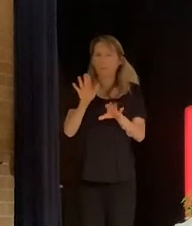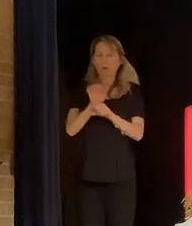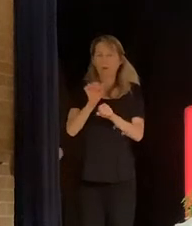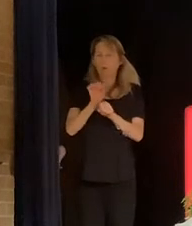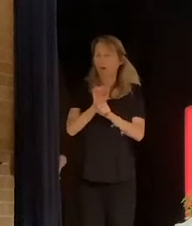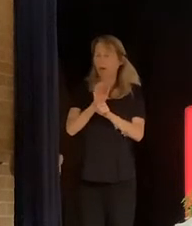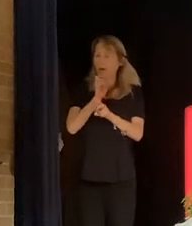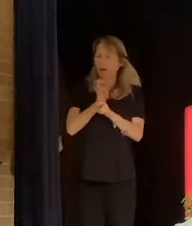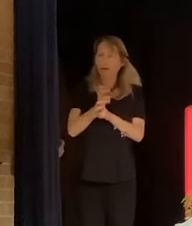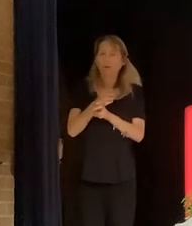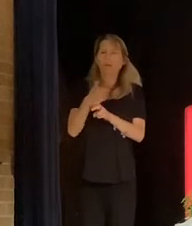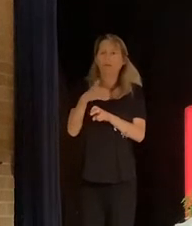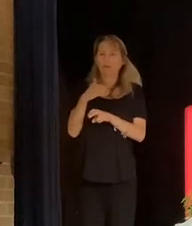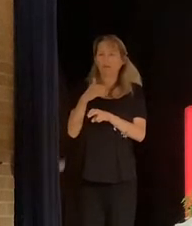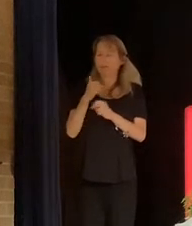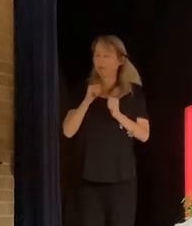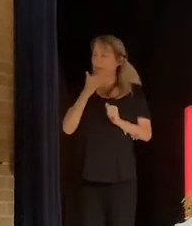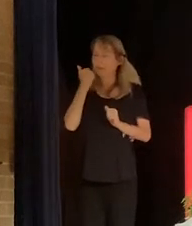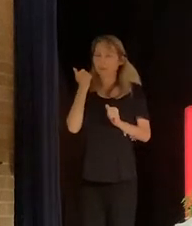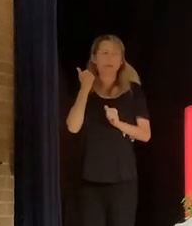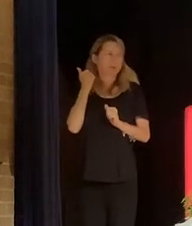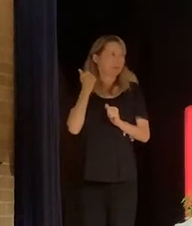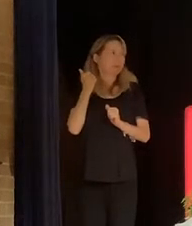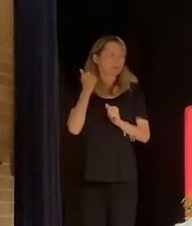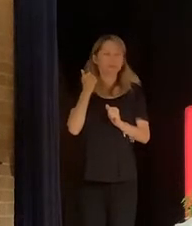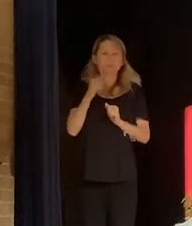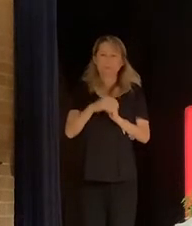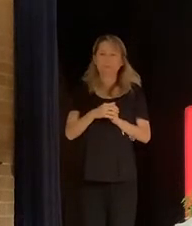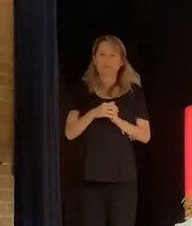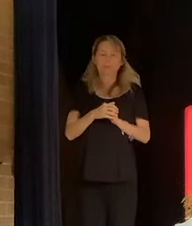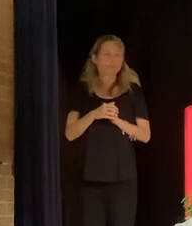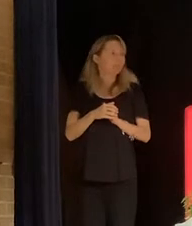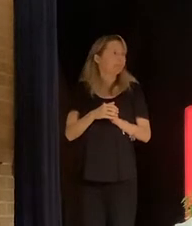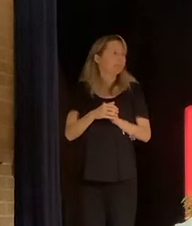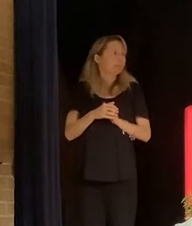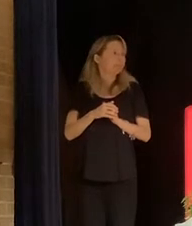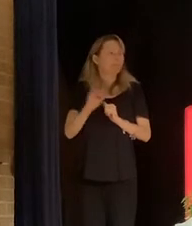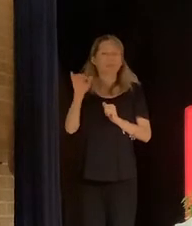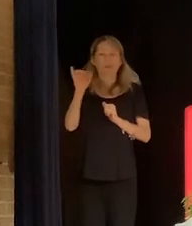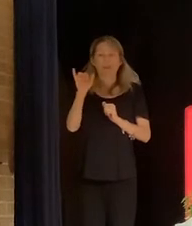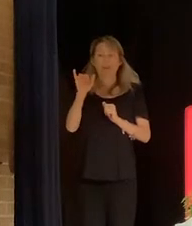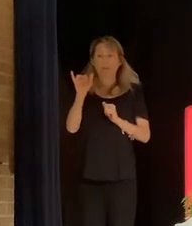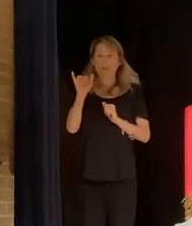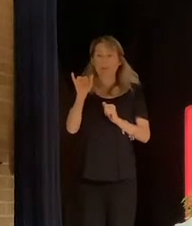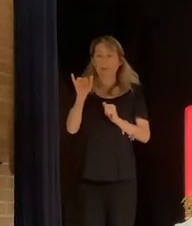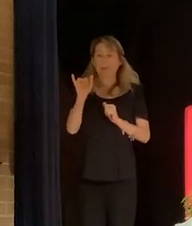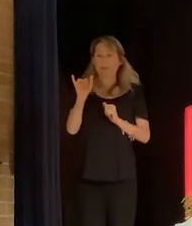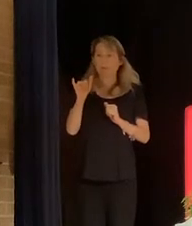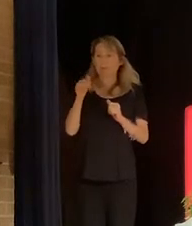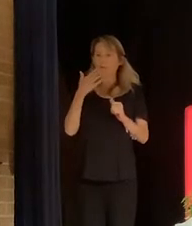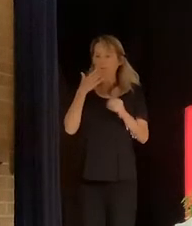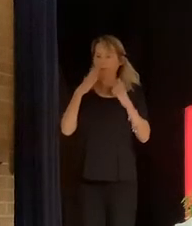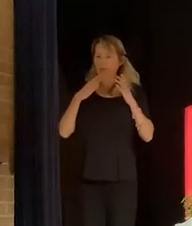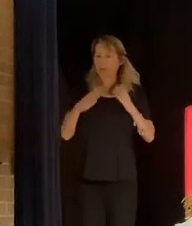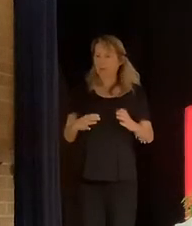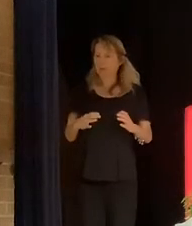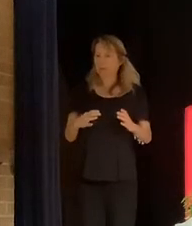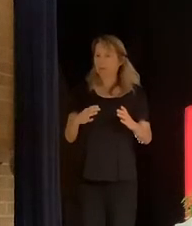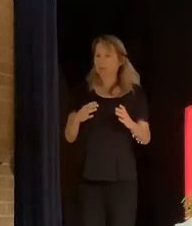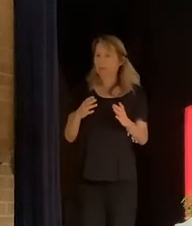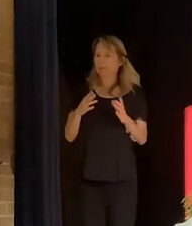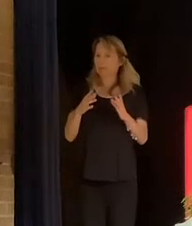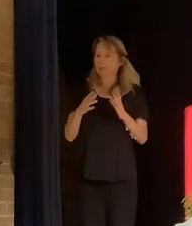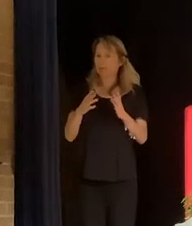he always strives to do his best with each task that he is assigned. He has also showed a good customer service and is the